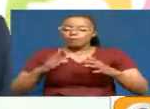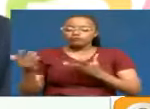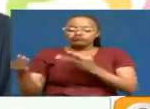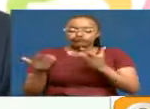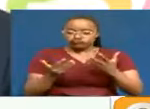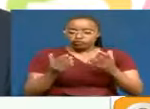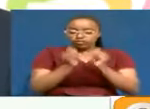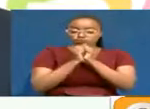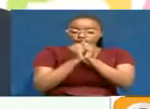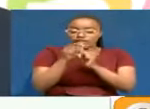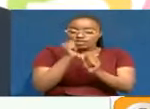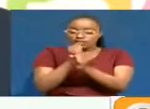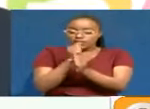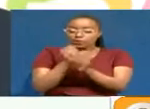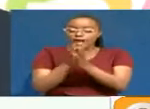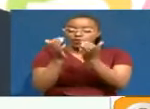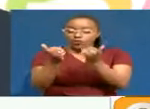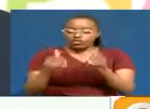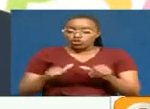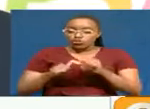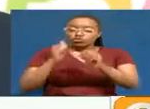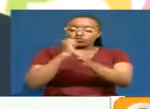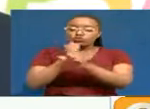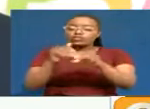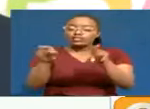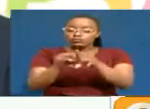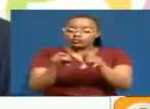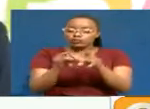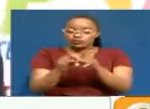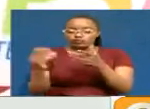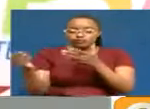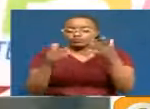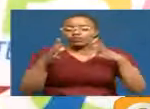together, but that is the work. And we need to continue doing that, to bring all those people together.